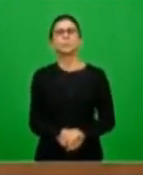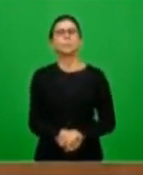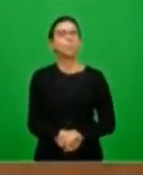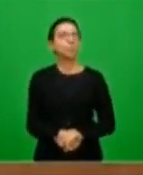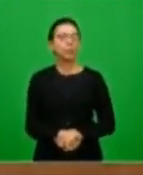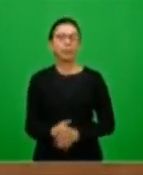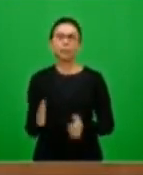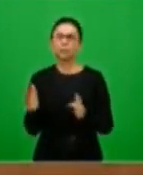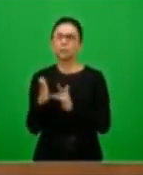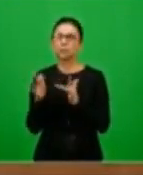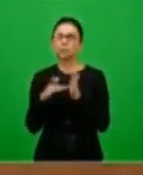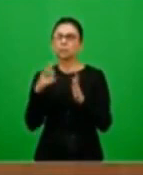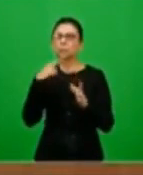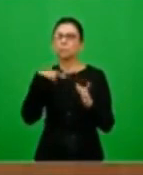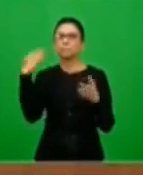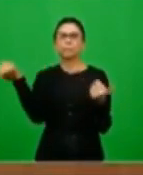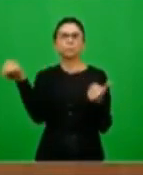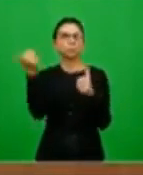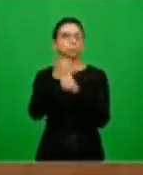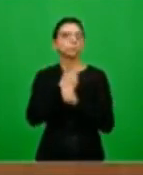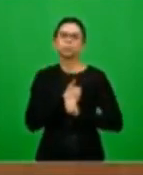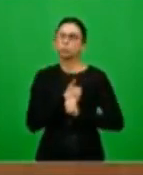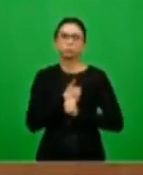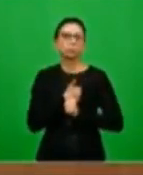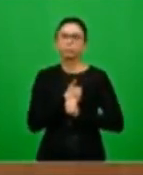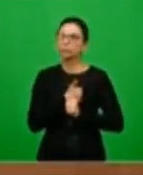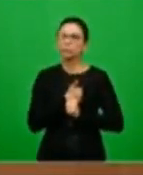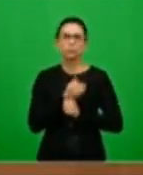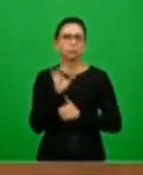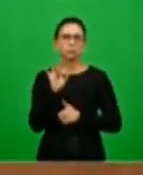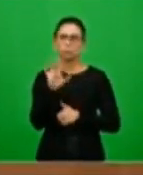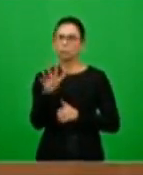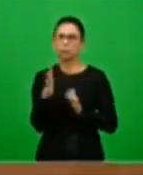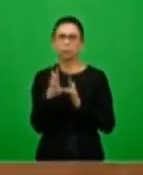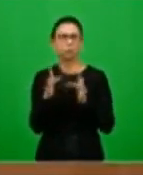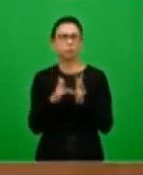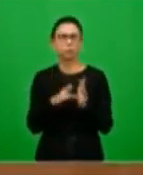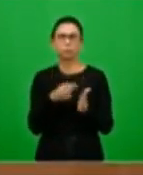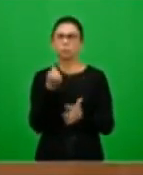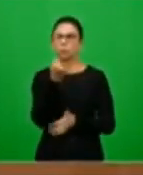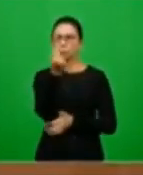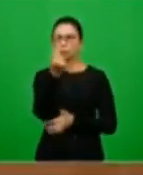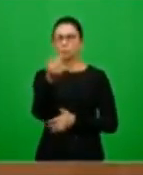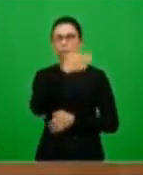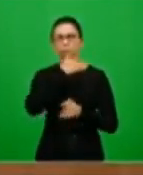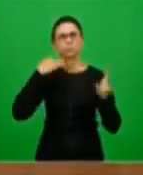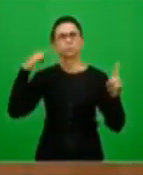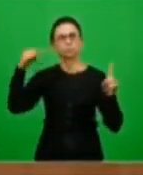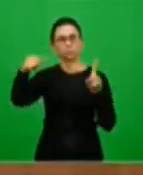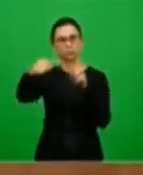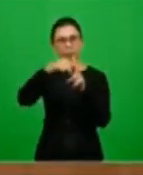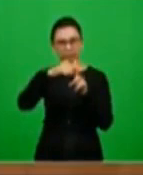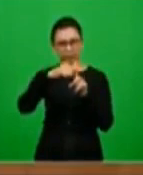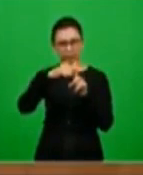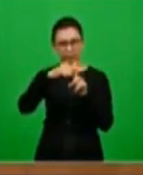And Timothy, 1 Timothy 2:5, there's no other mediator. He's the only mediator.